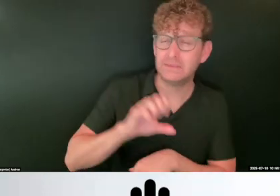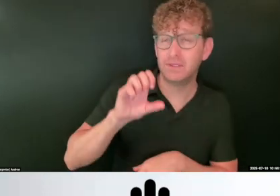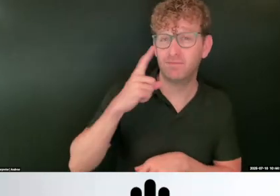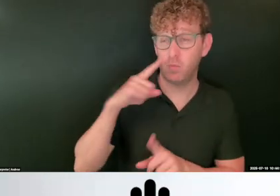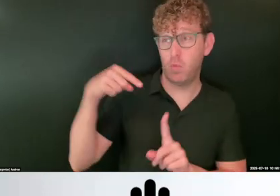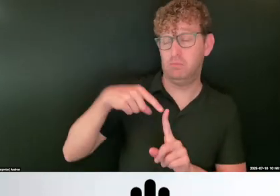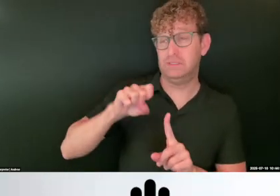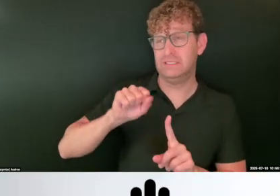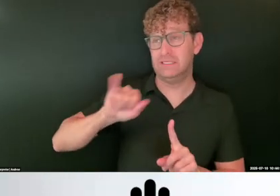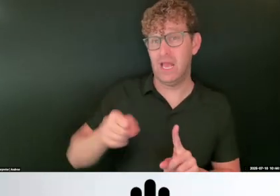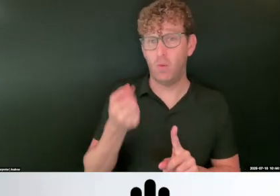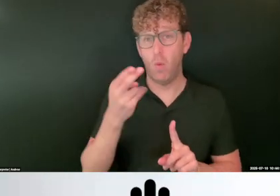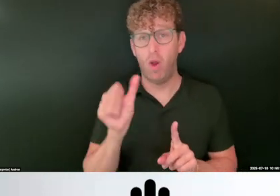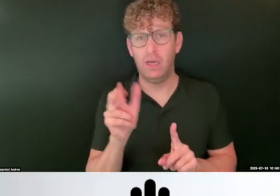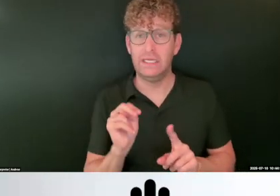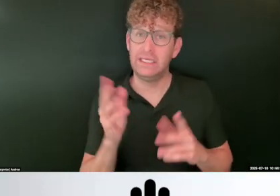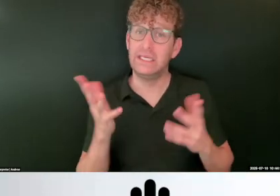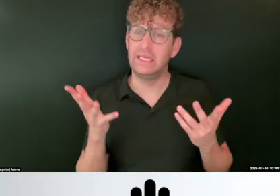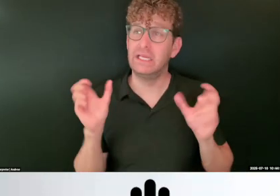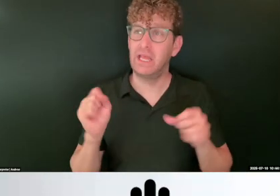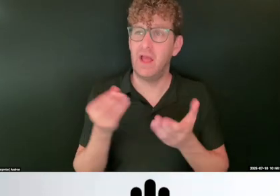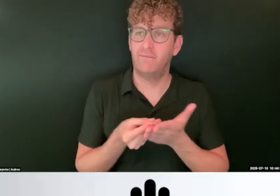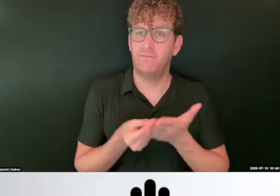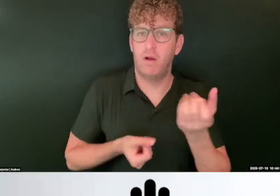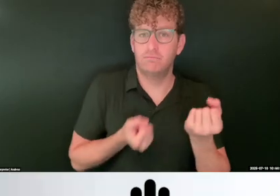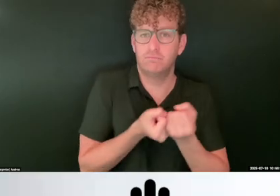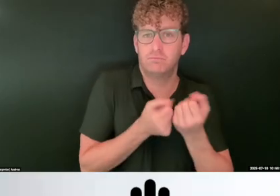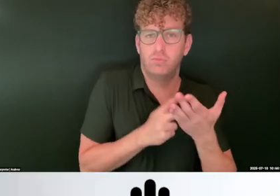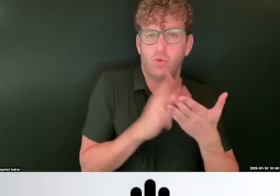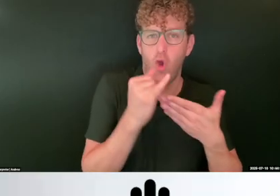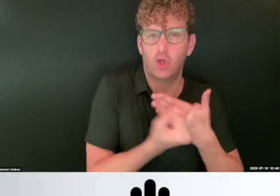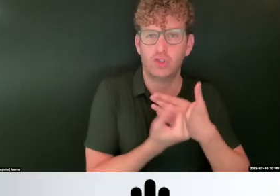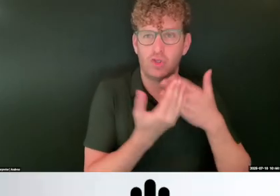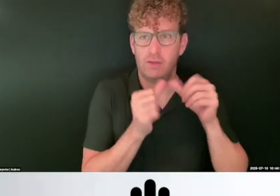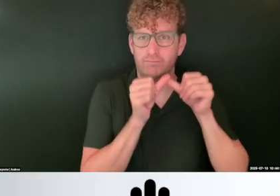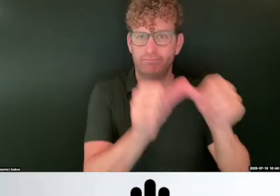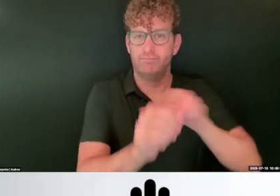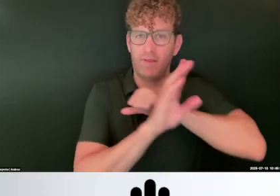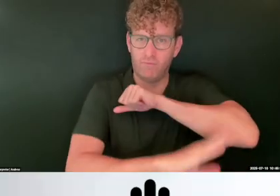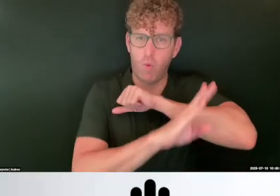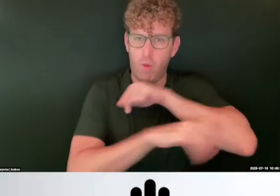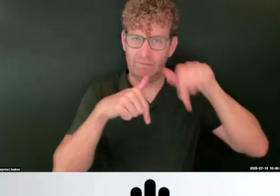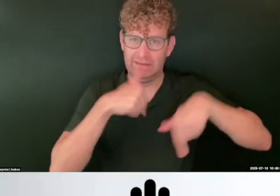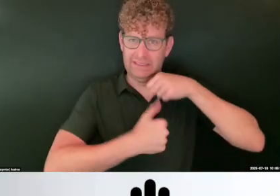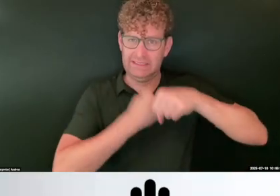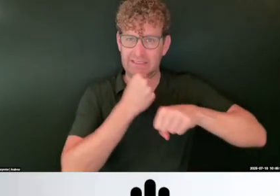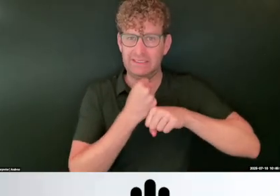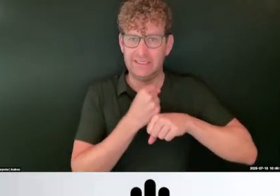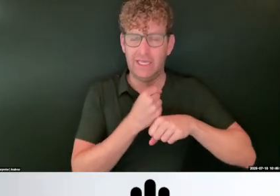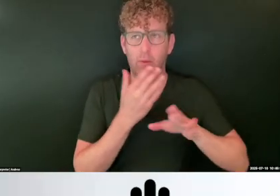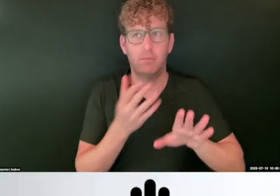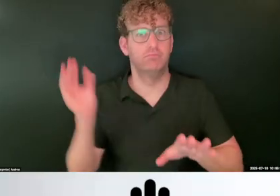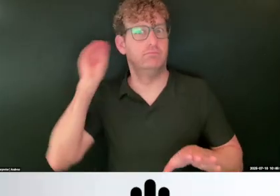through fall of this year. And so it also is good to keep in mind that the programs kind of handle things differently for when